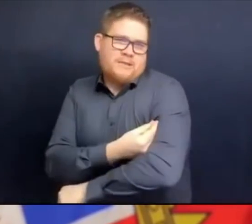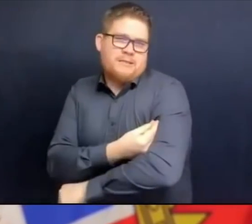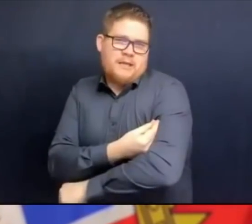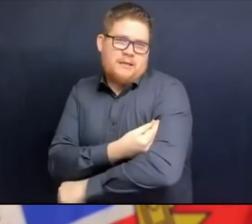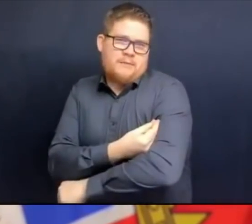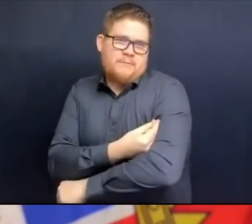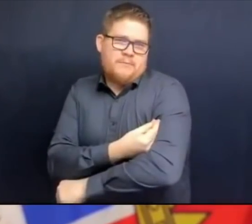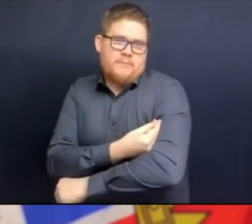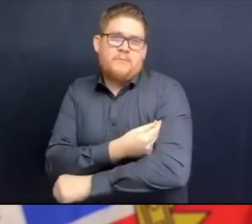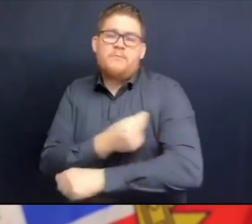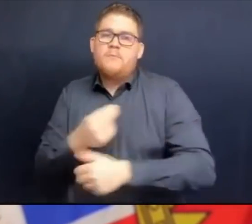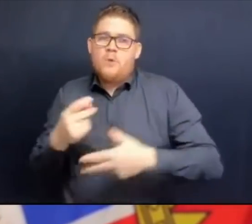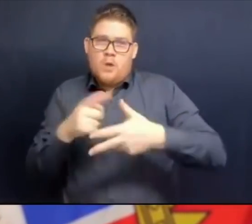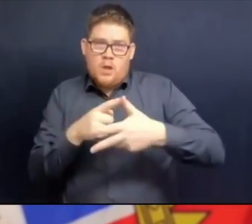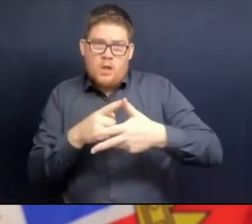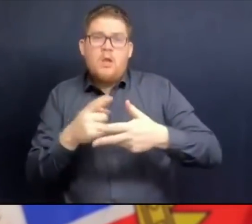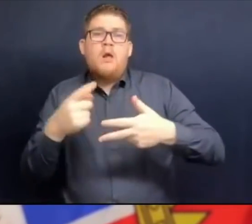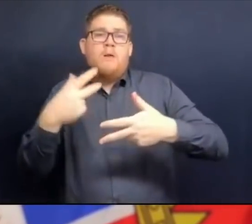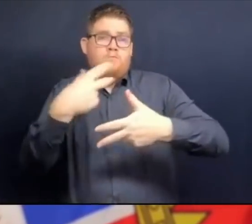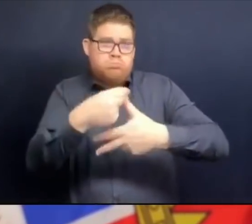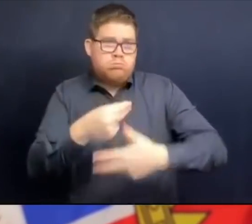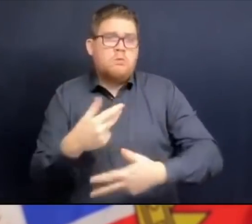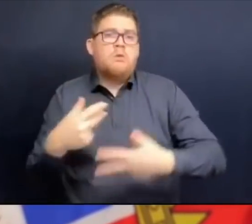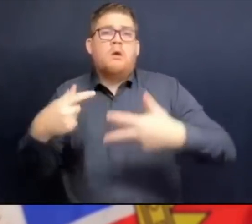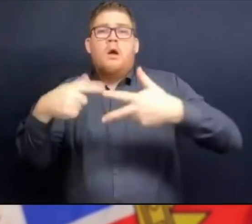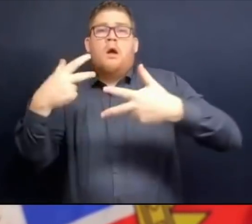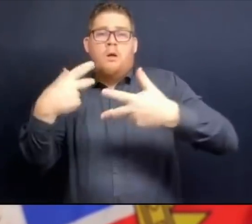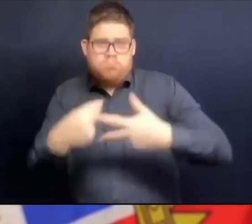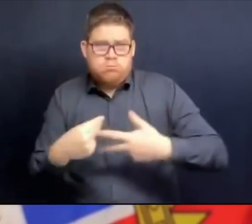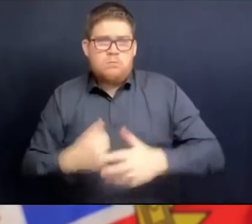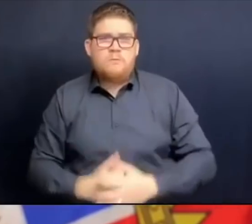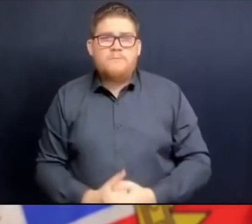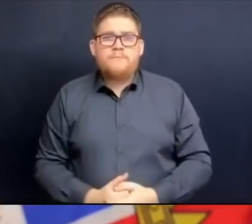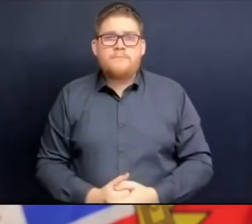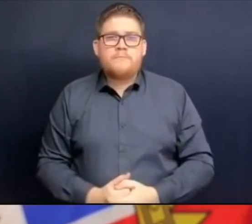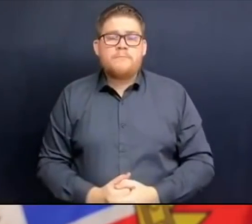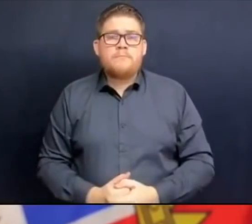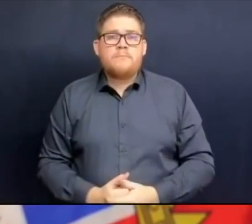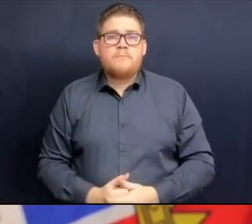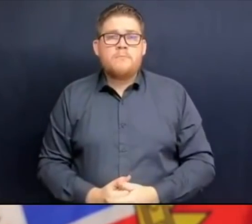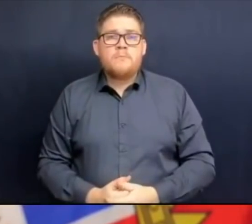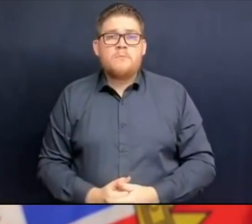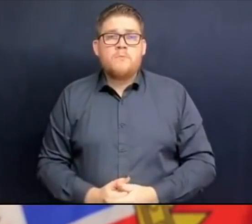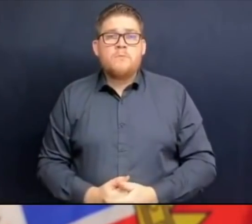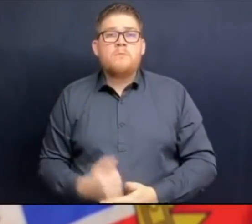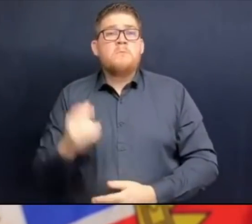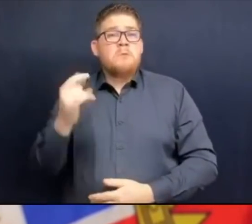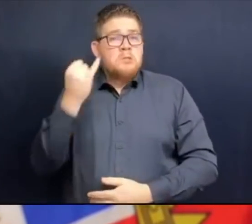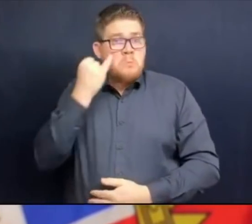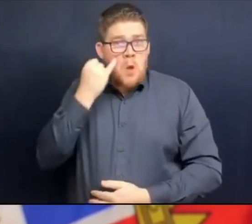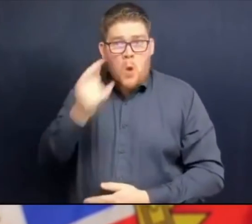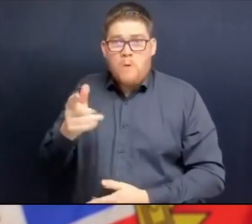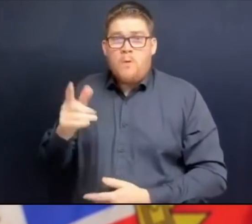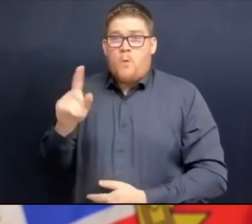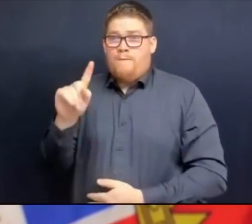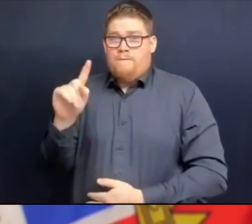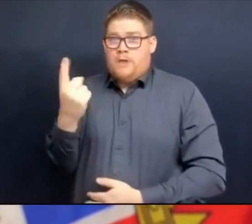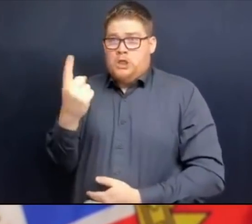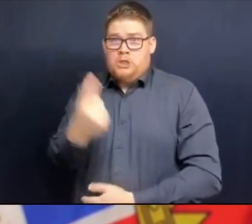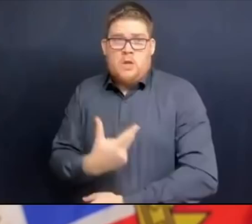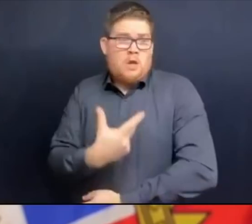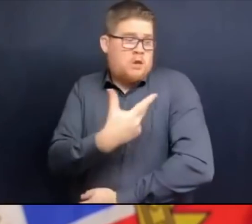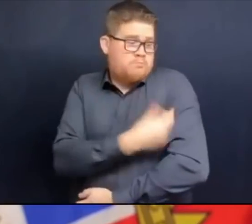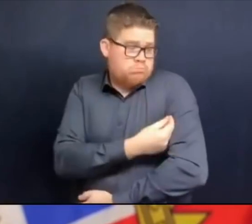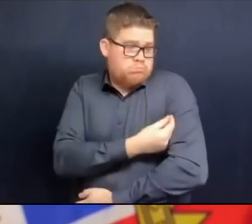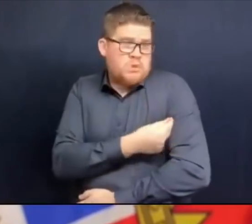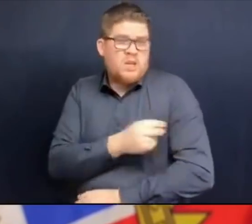2s. Or you can wait 8 weeks between your first and second dose after infection. But